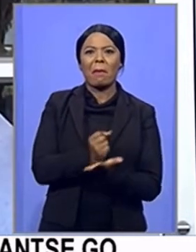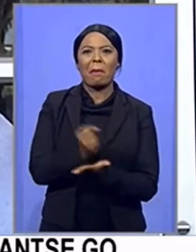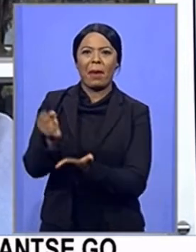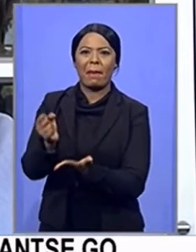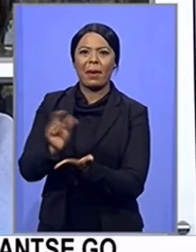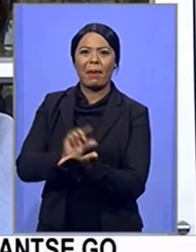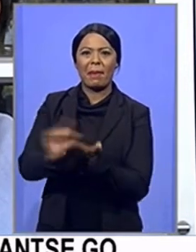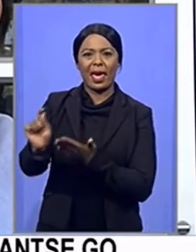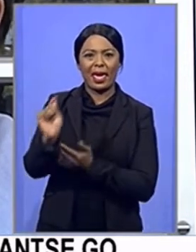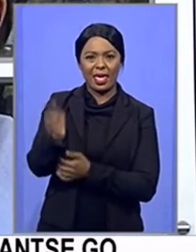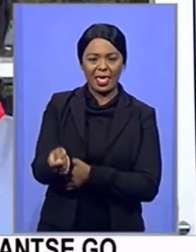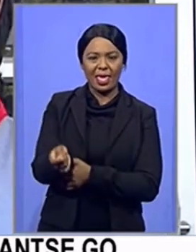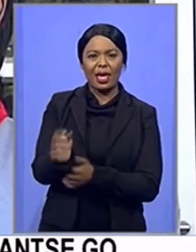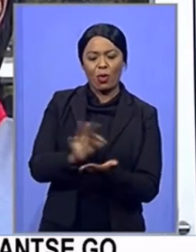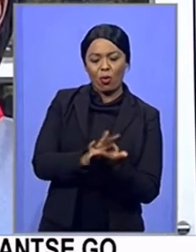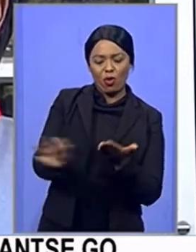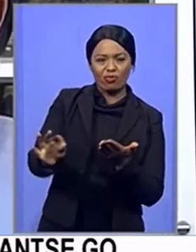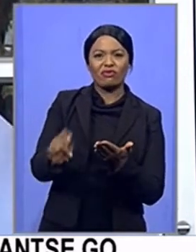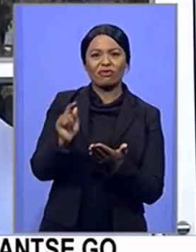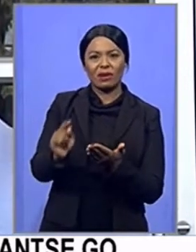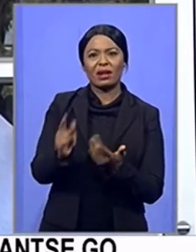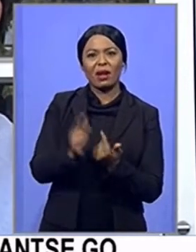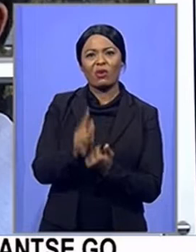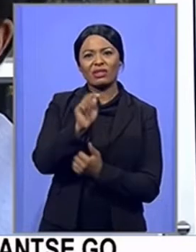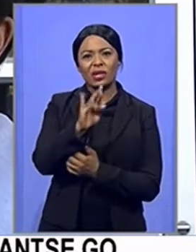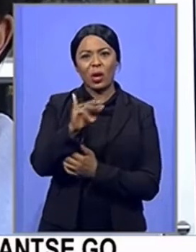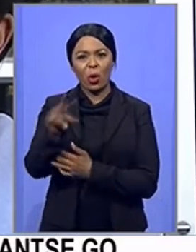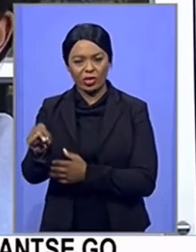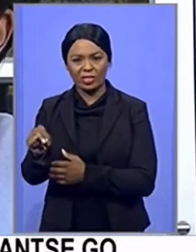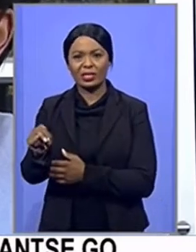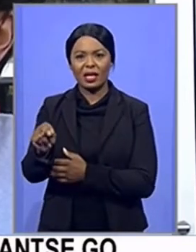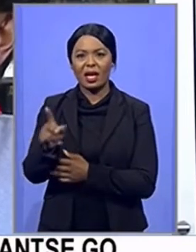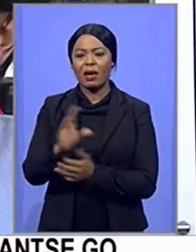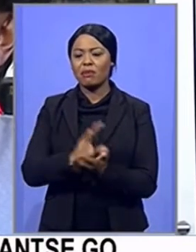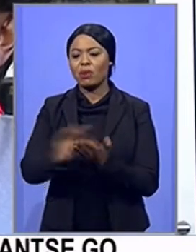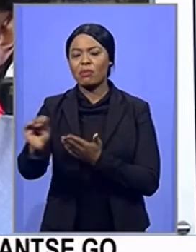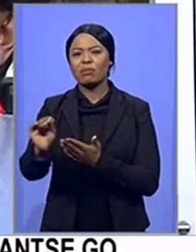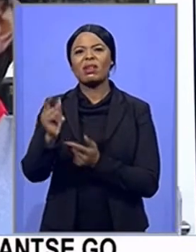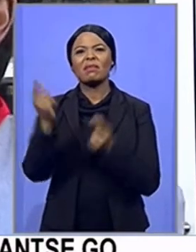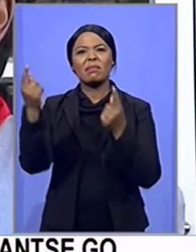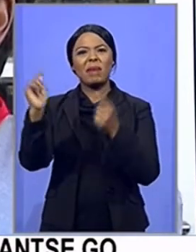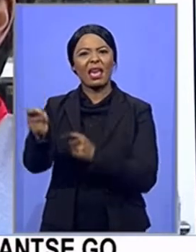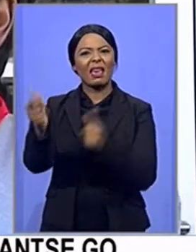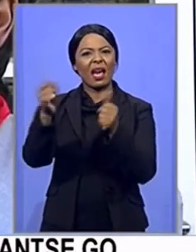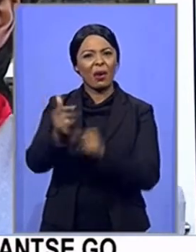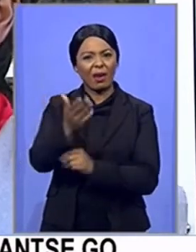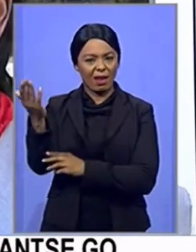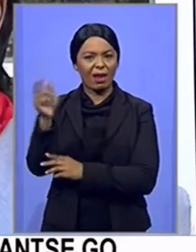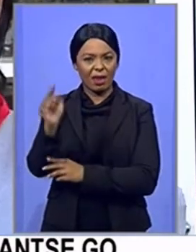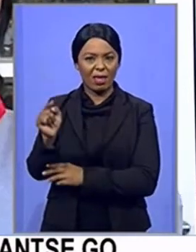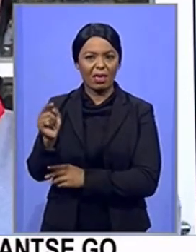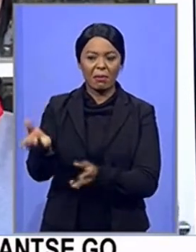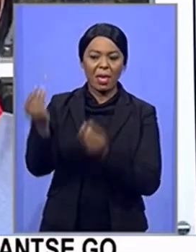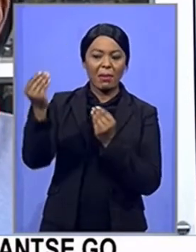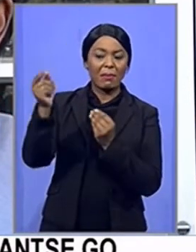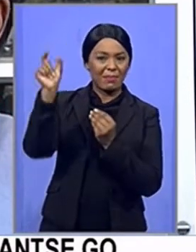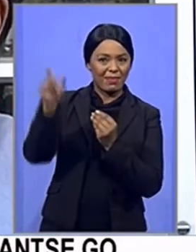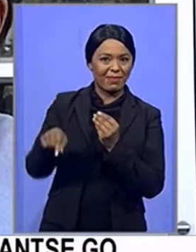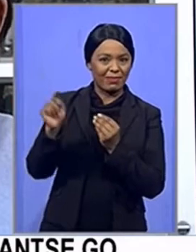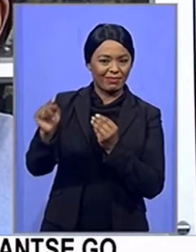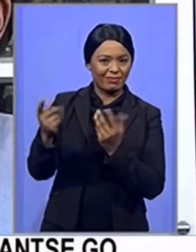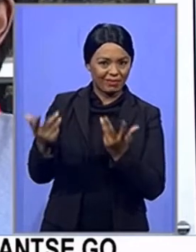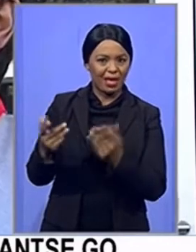the contractor Trillion stands accused of basically receiving, and what we are alleging was basically falsifying the receiving of that